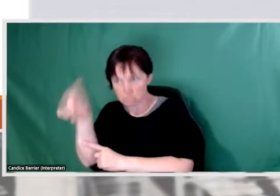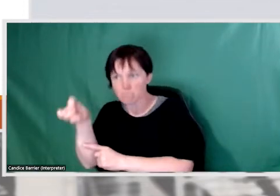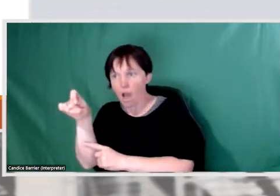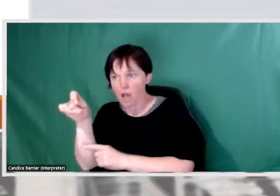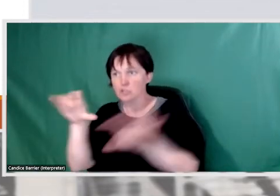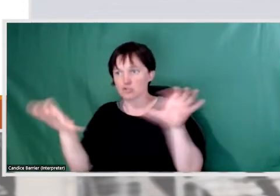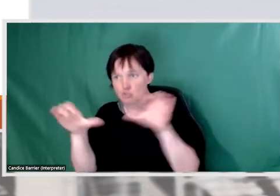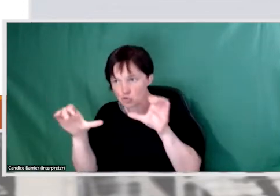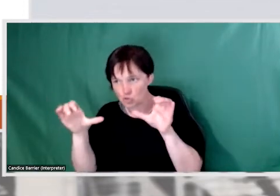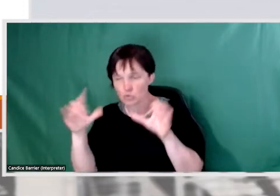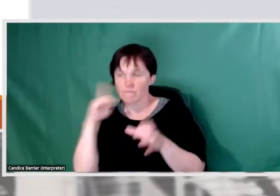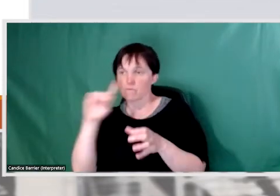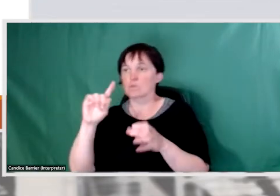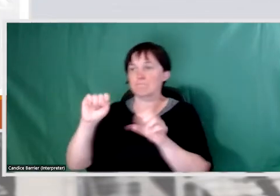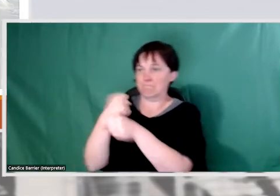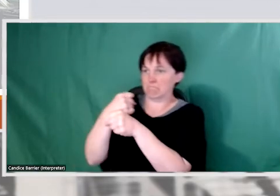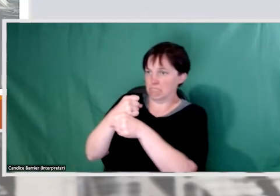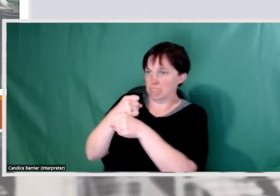that project.